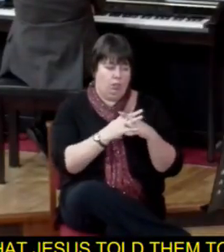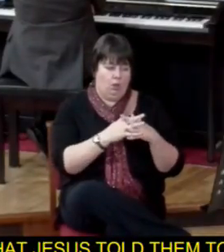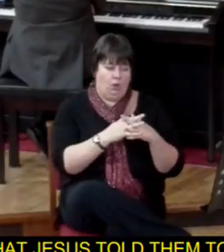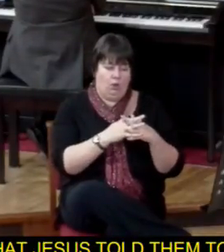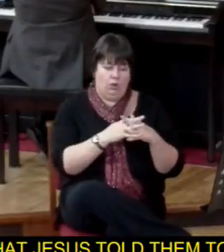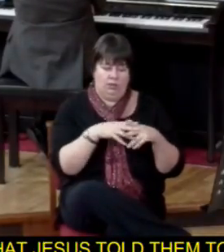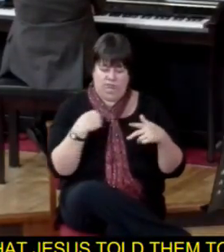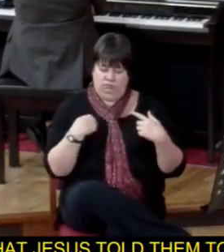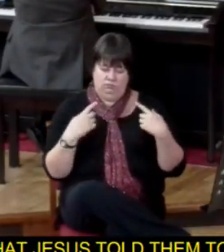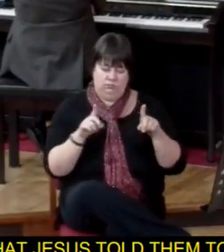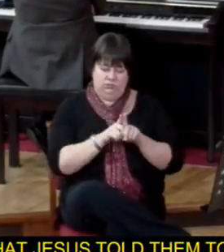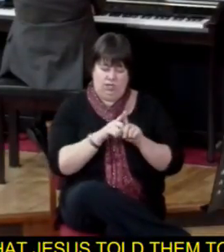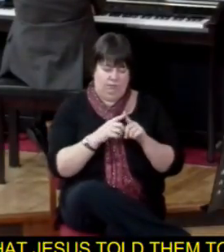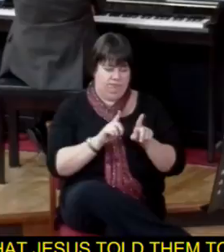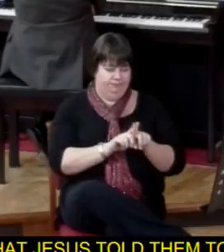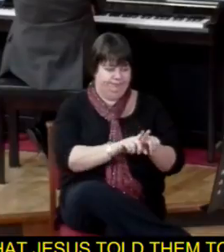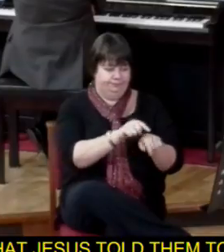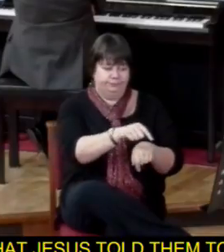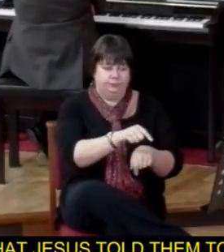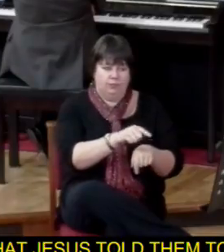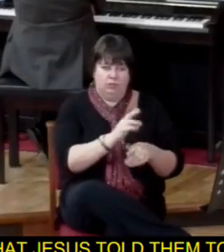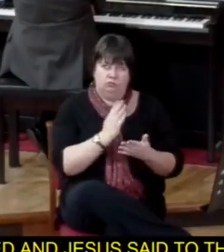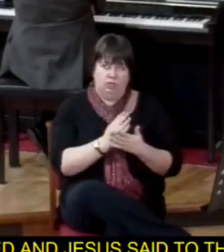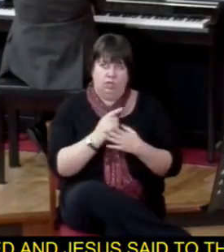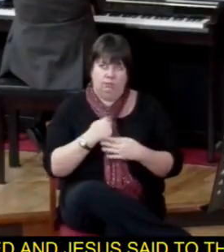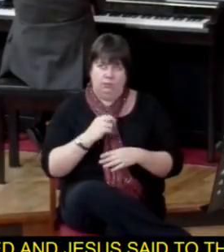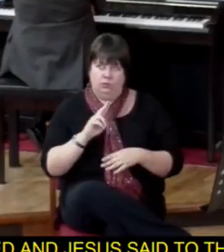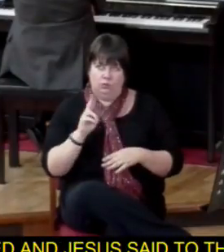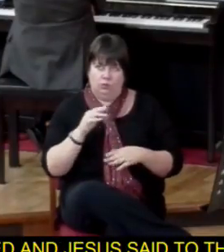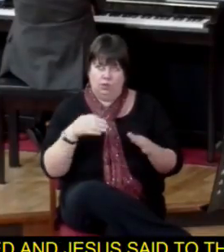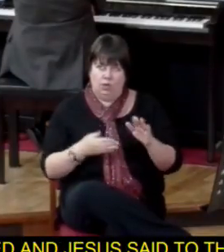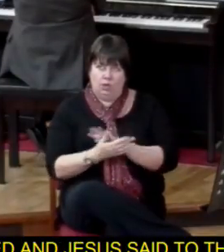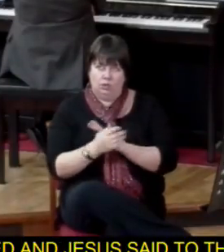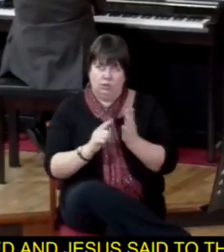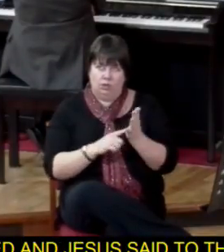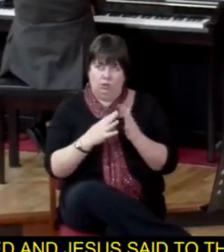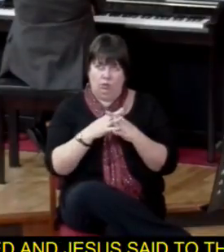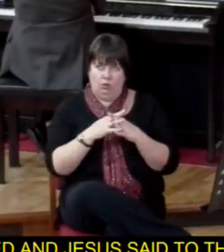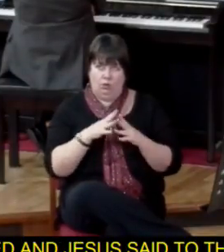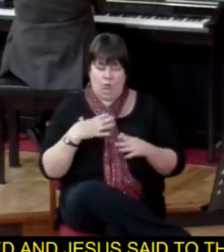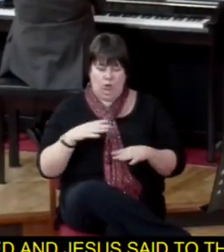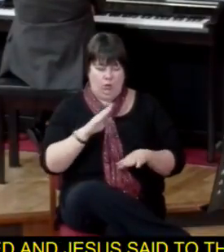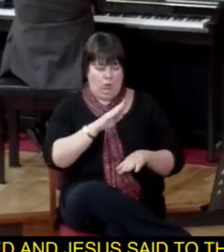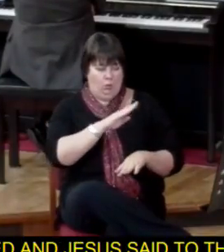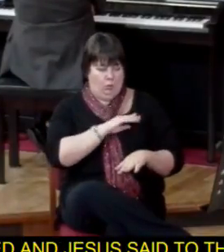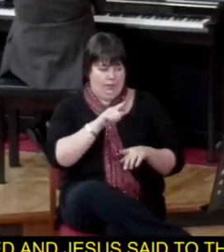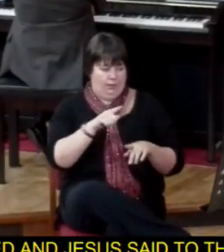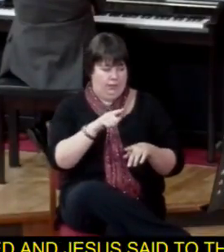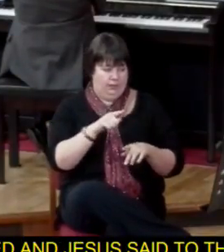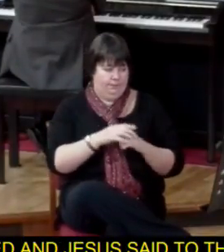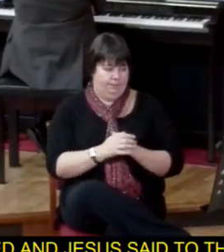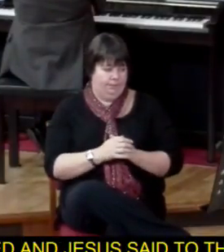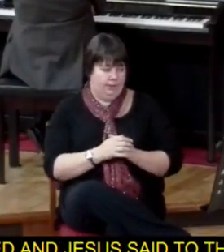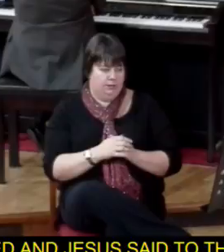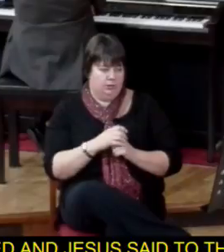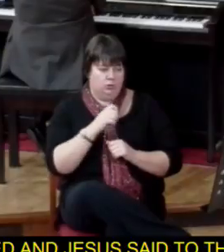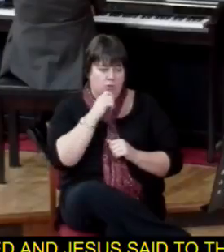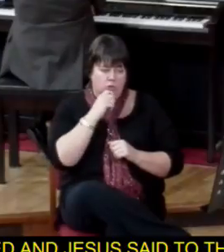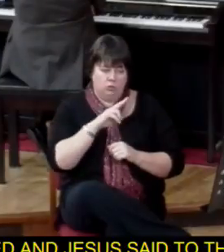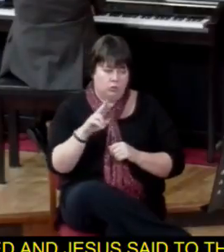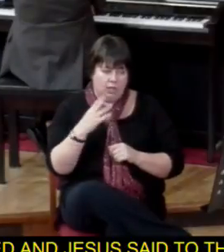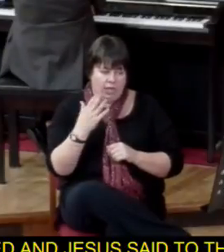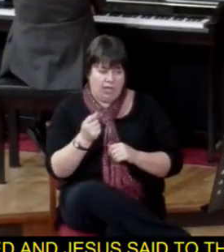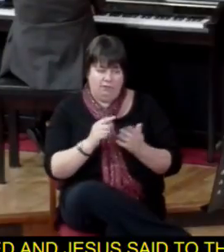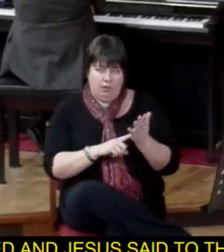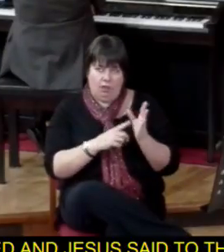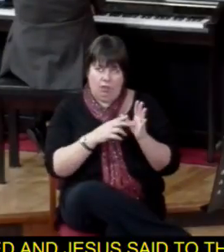I myself am not under the law, so as to win those under the law. To those not having the law, I